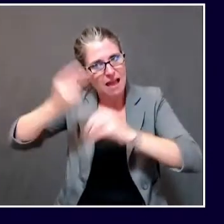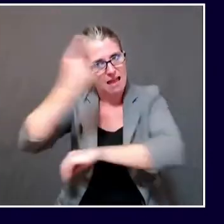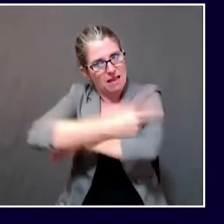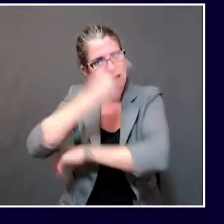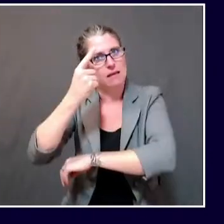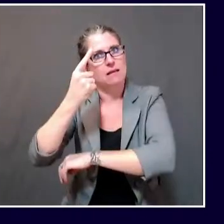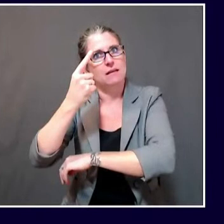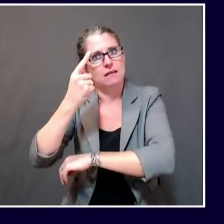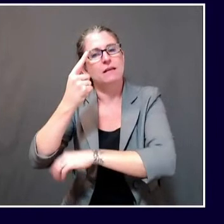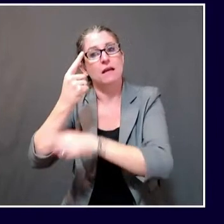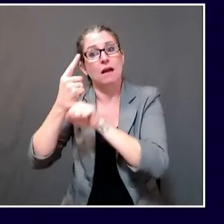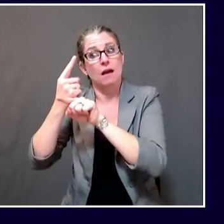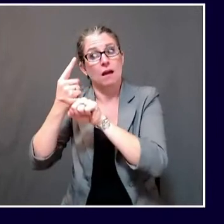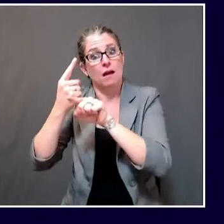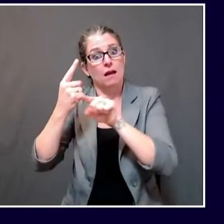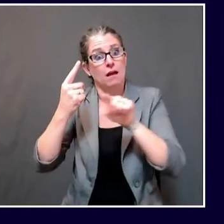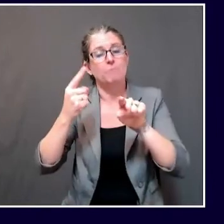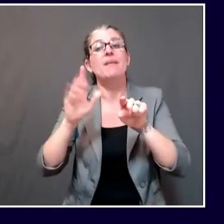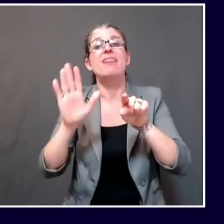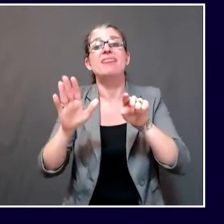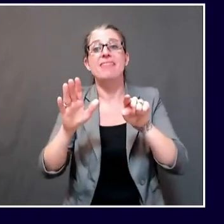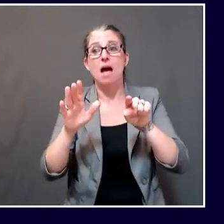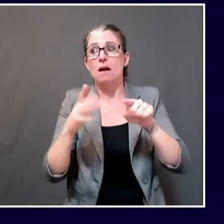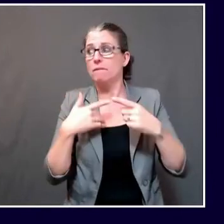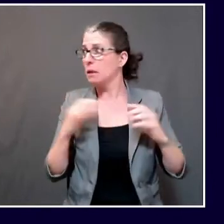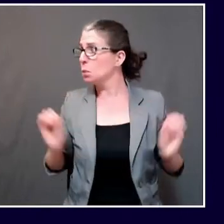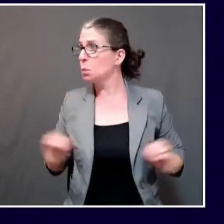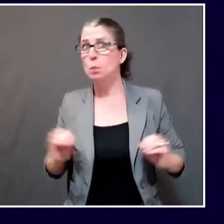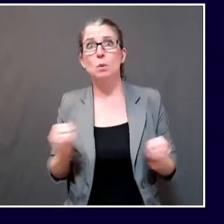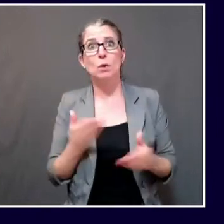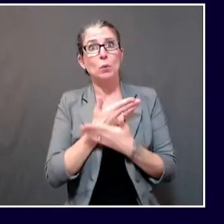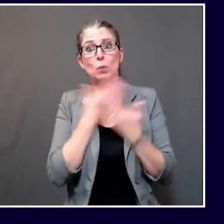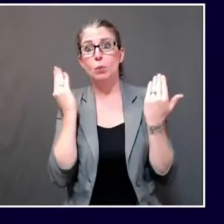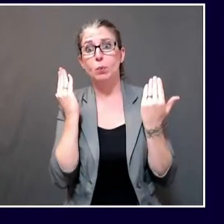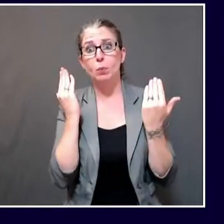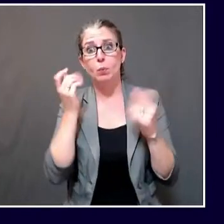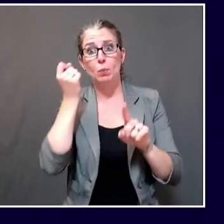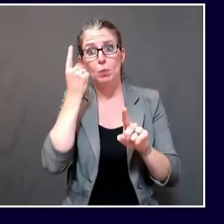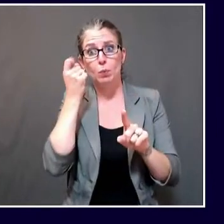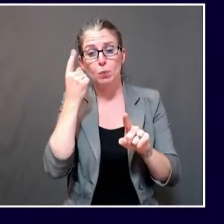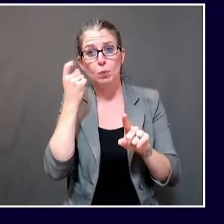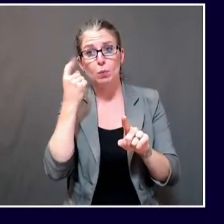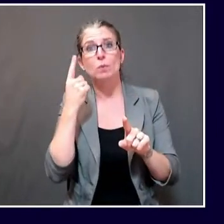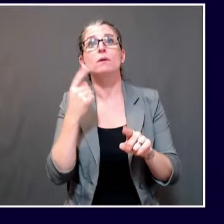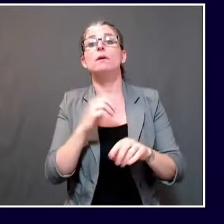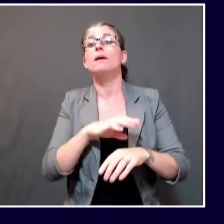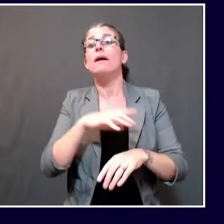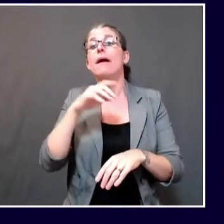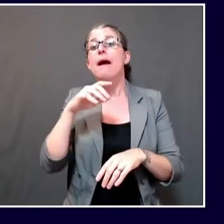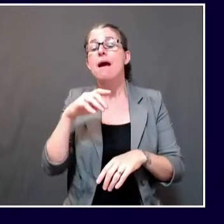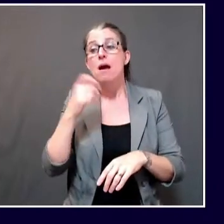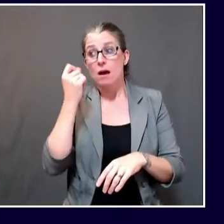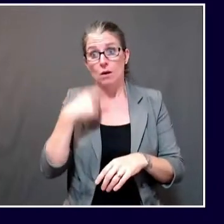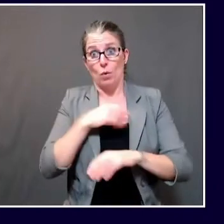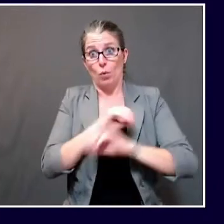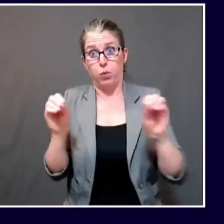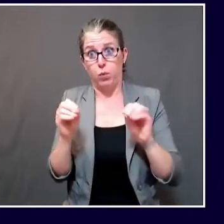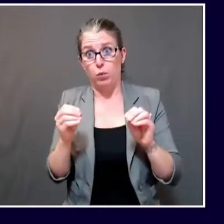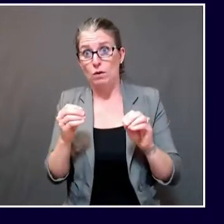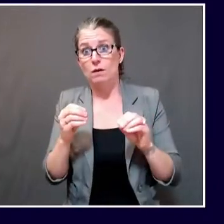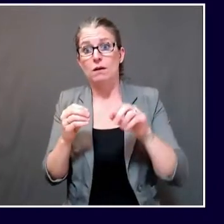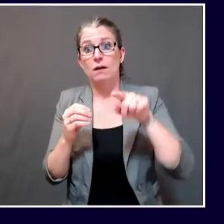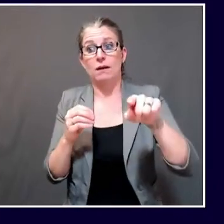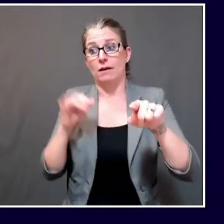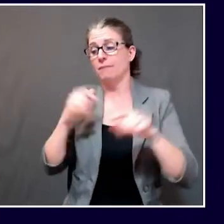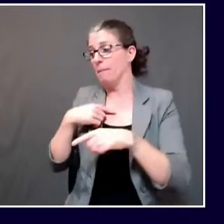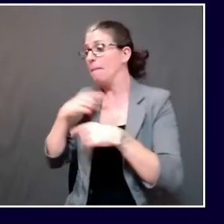COVID whatsoever and were not taking any medications that might have masked those symptoms, like Tylenol. So in short,